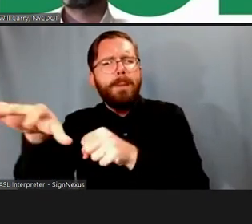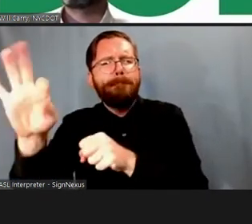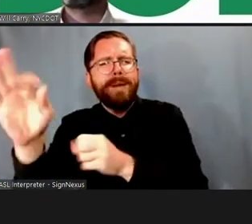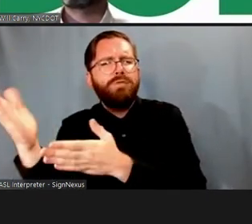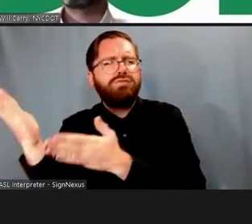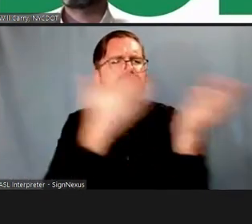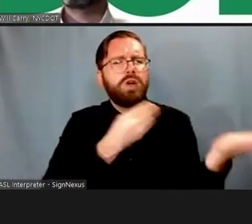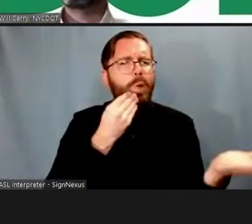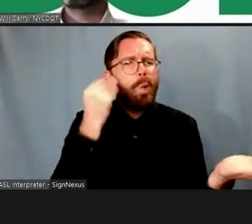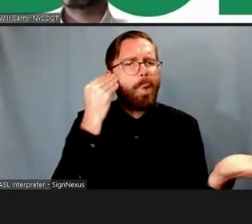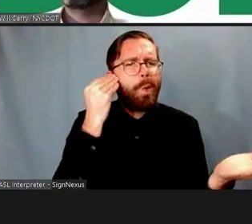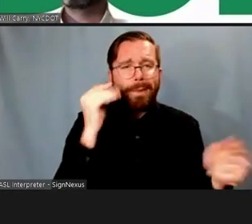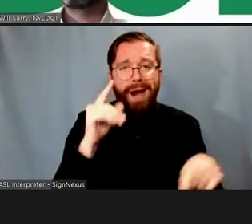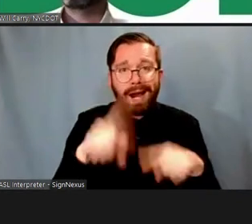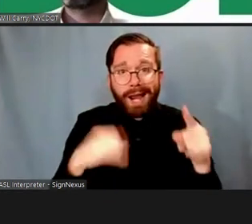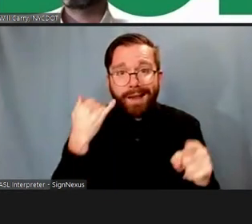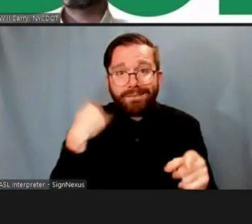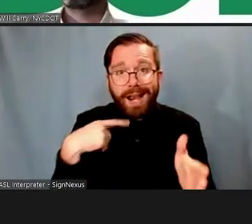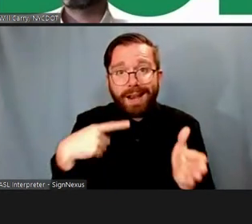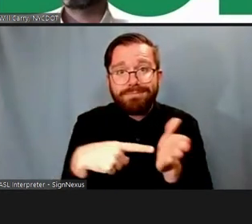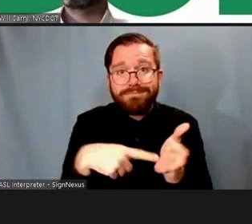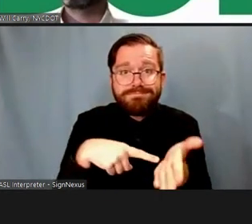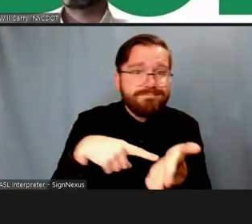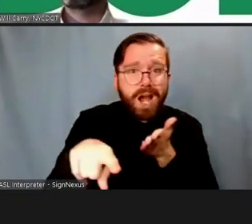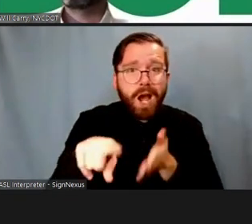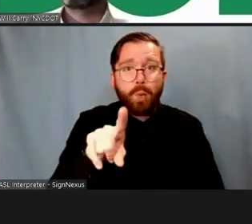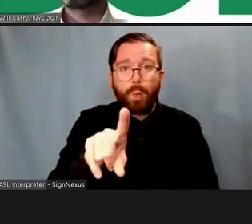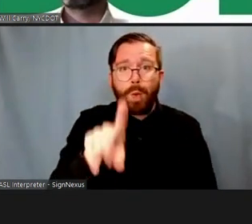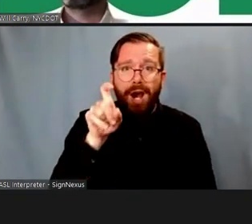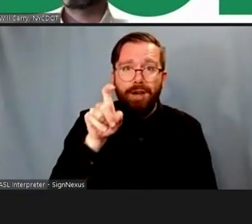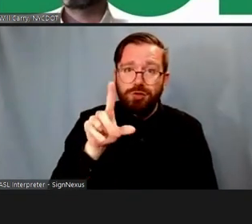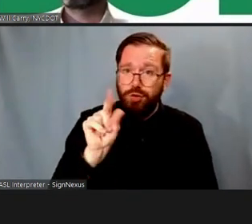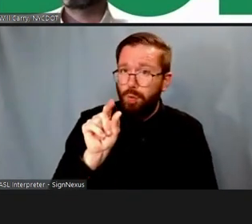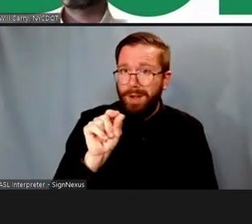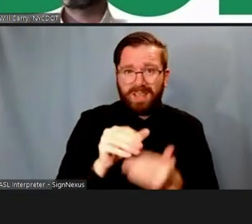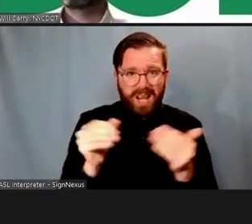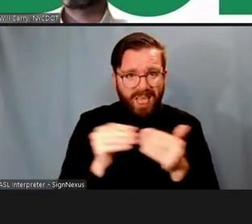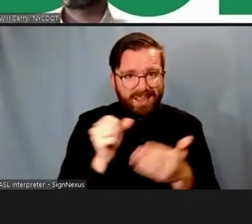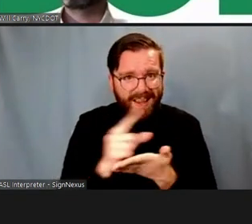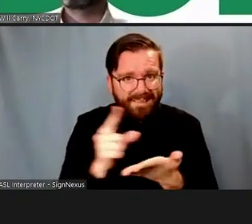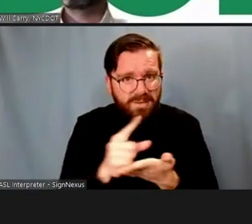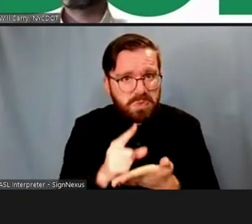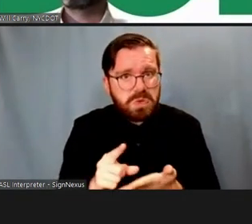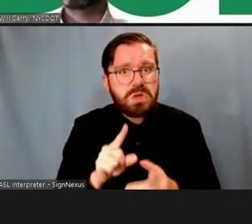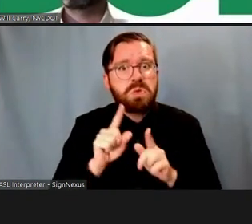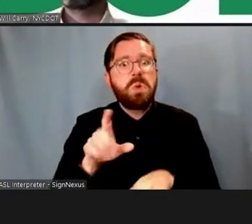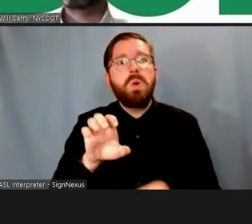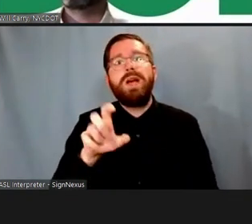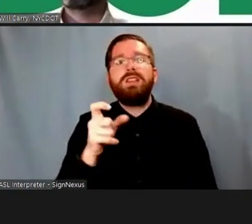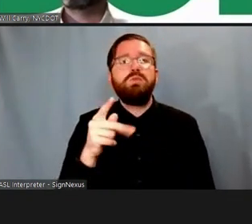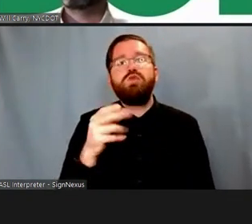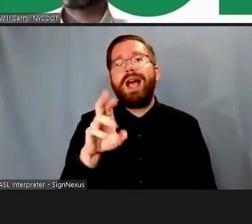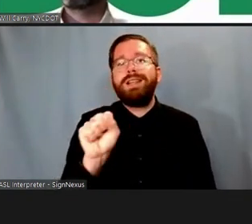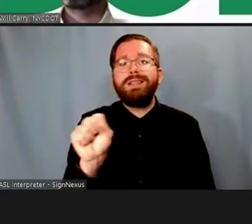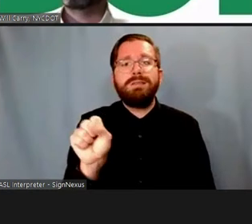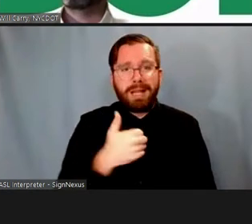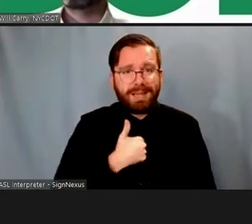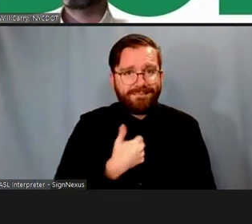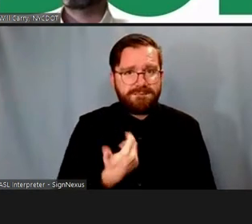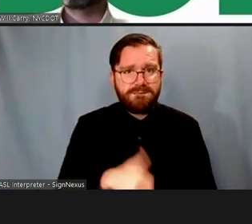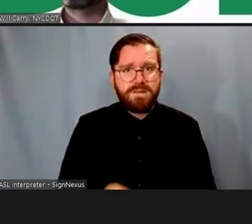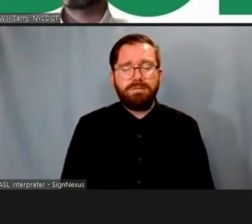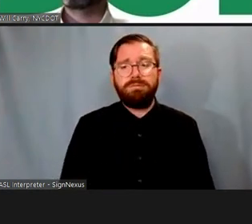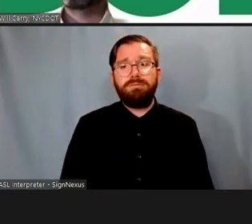but i can't do that when i have to pay 120 a week to just go and express myself freely so i got i got to let you know that this is this is a